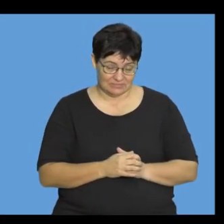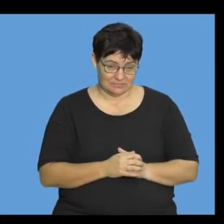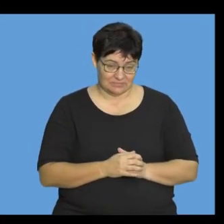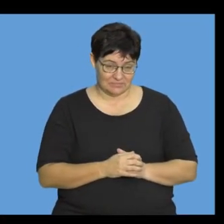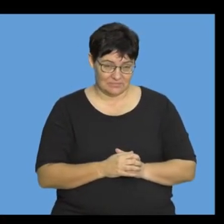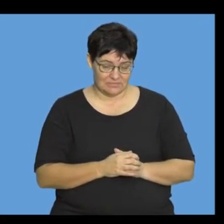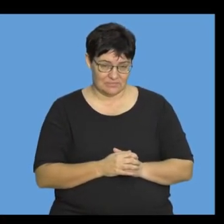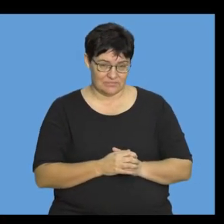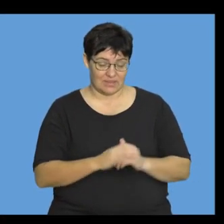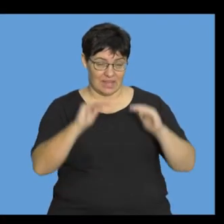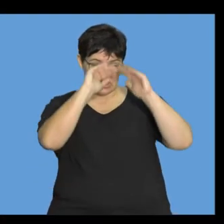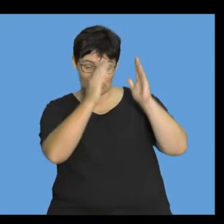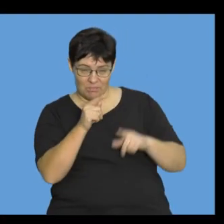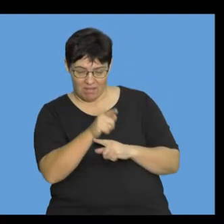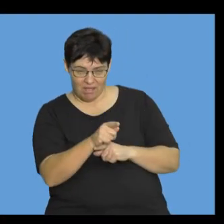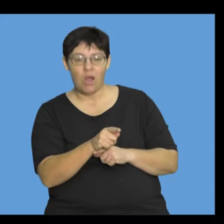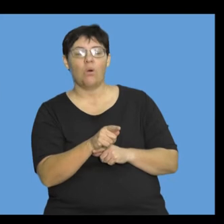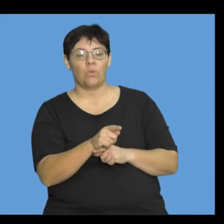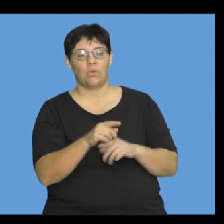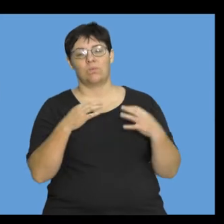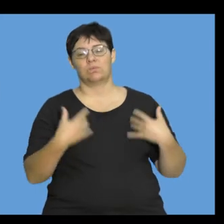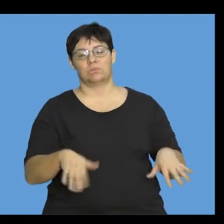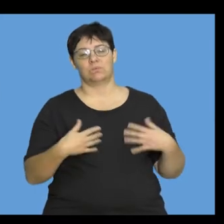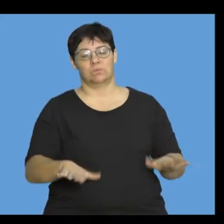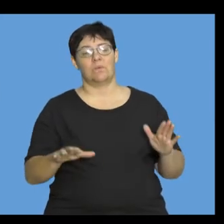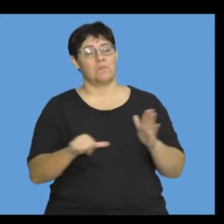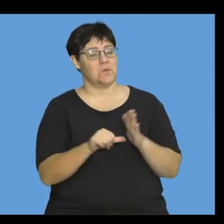And as I said to you before, the shape is so,